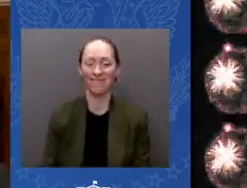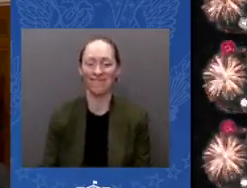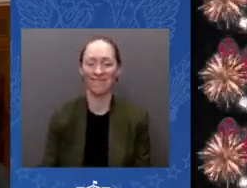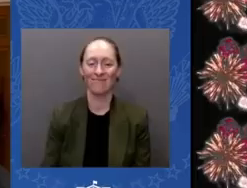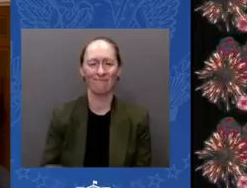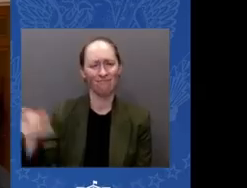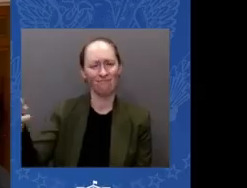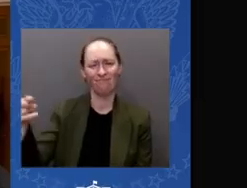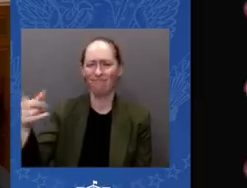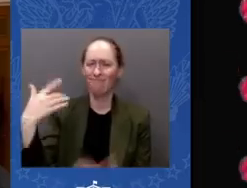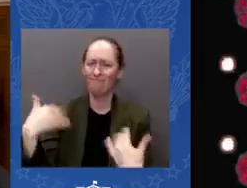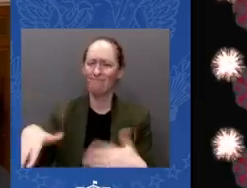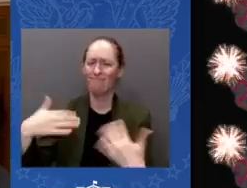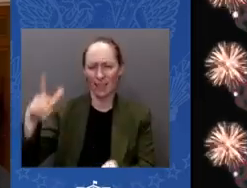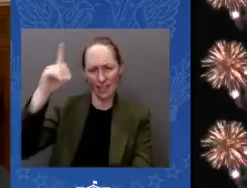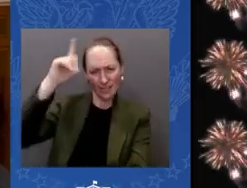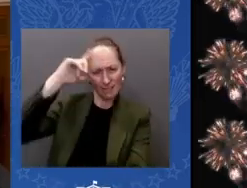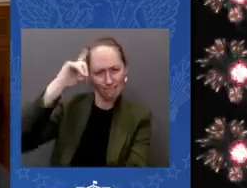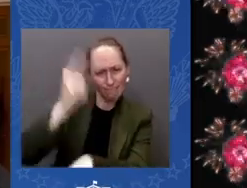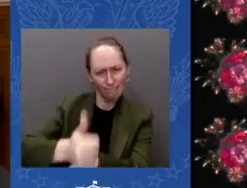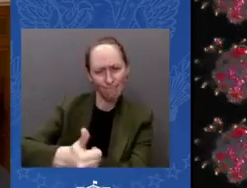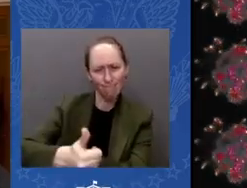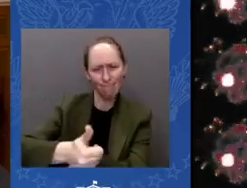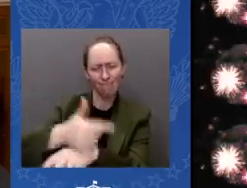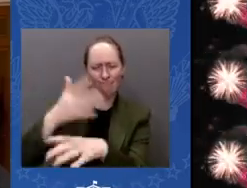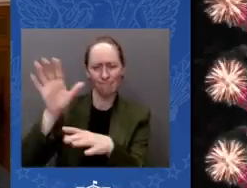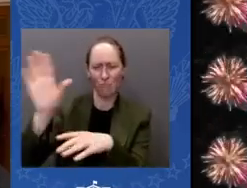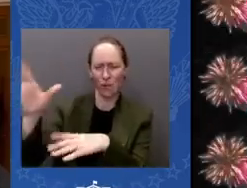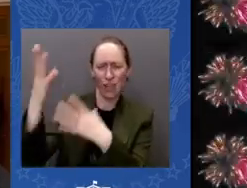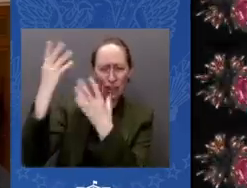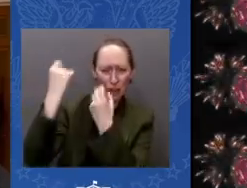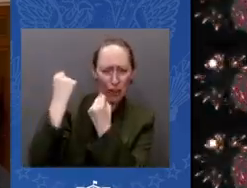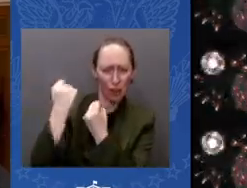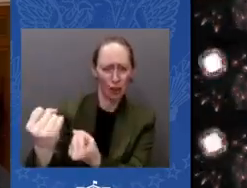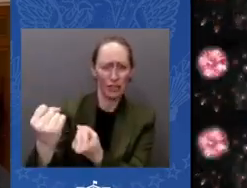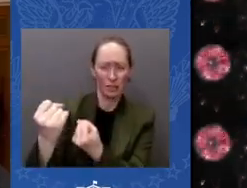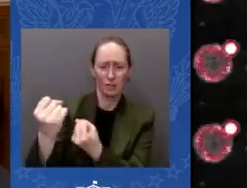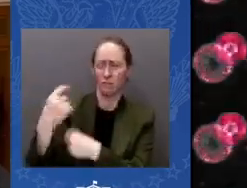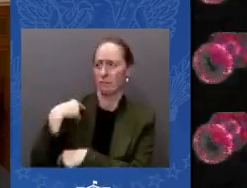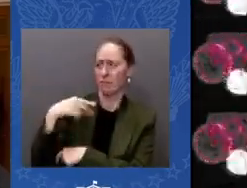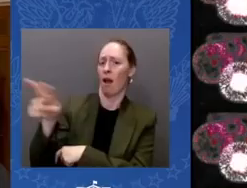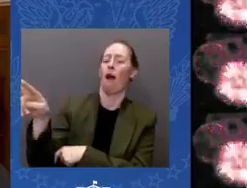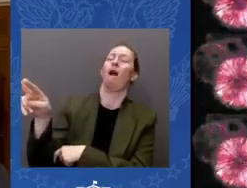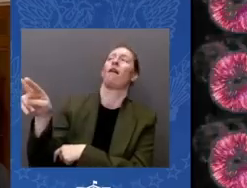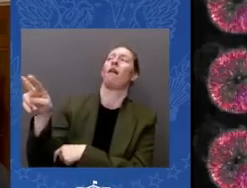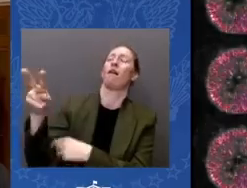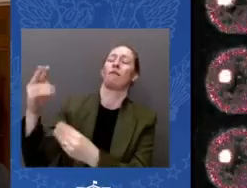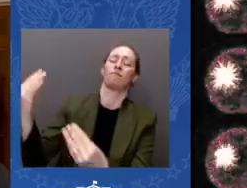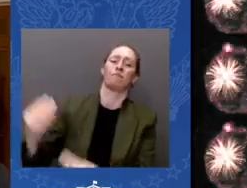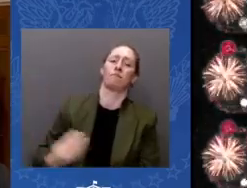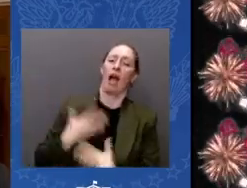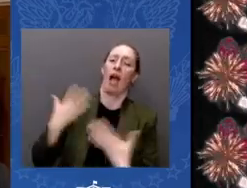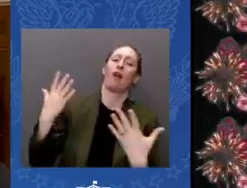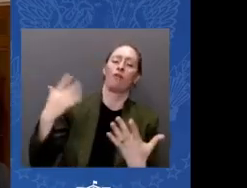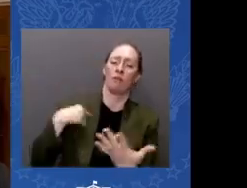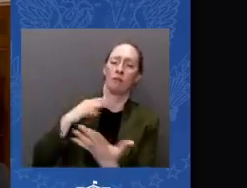courage that I stand before you as Vice President of the United States.